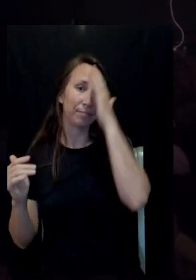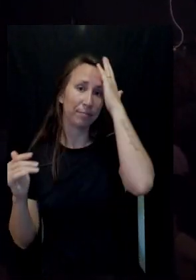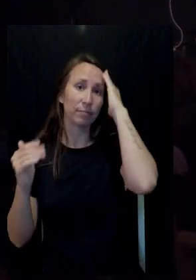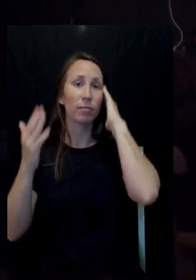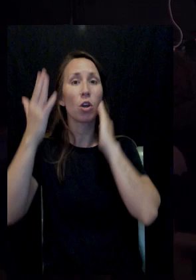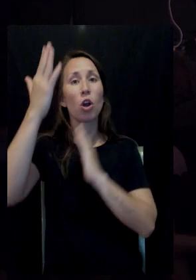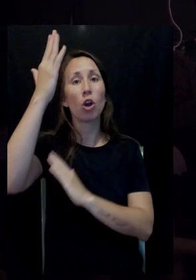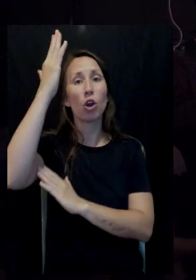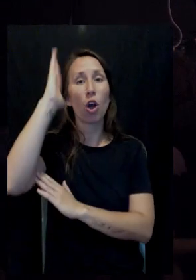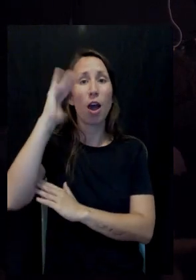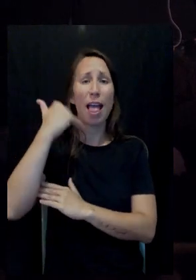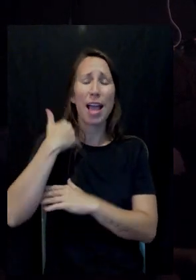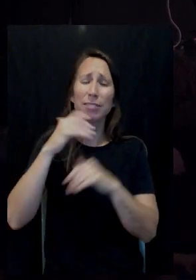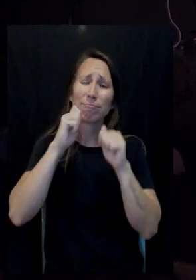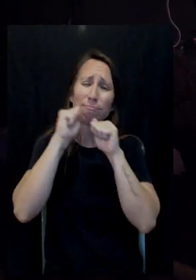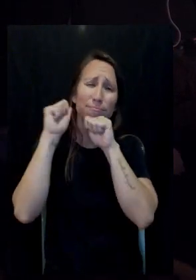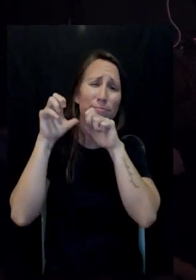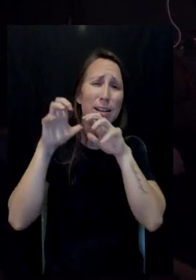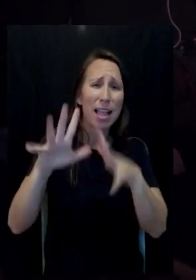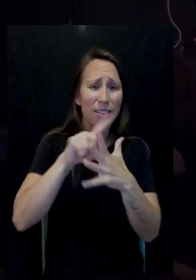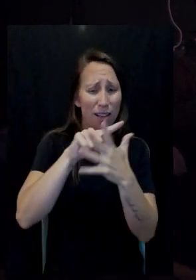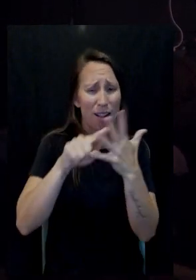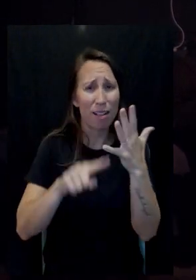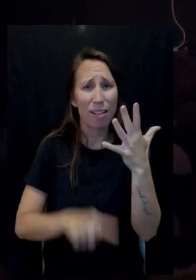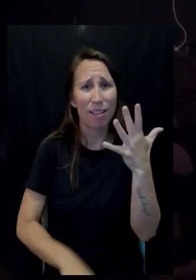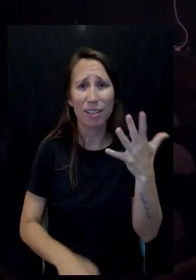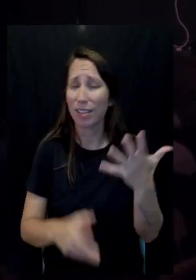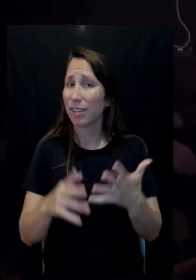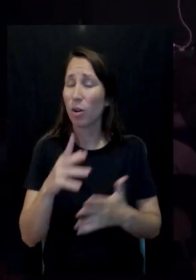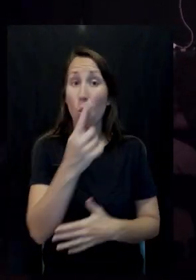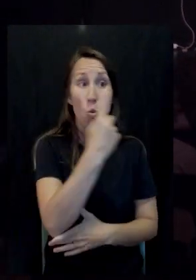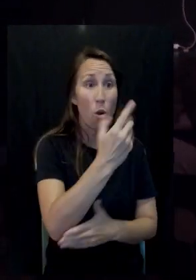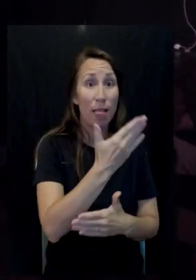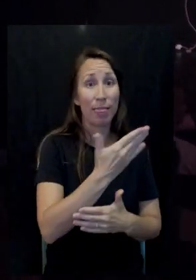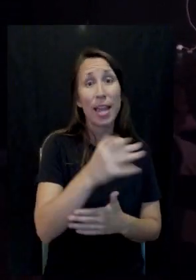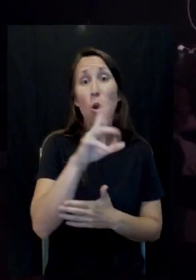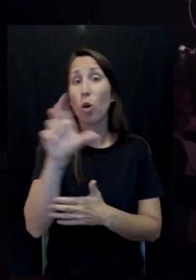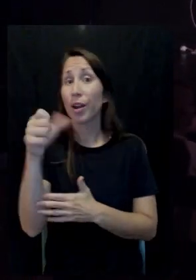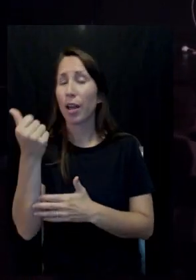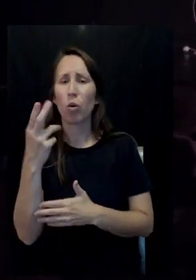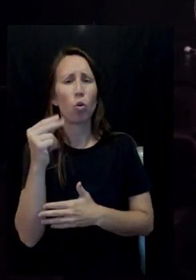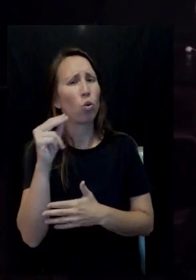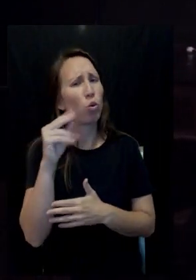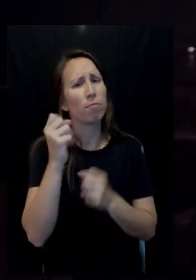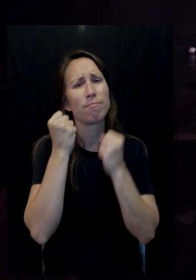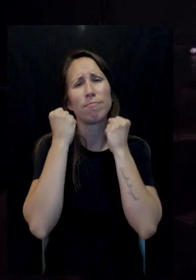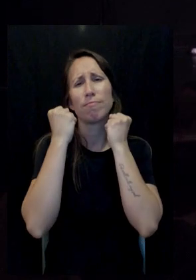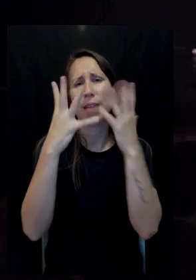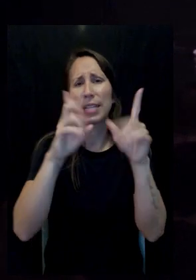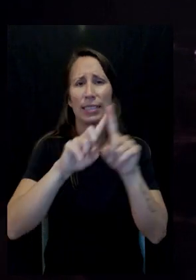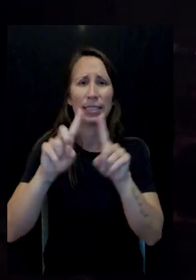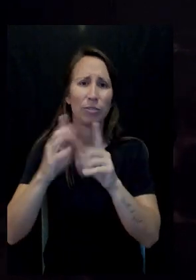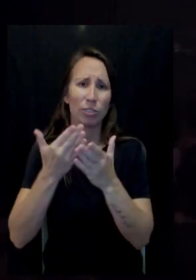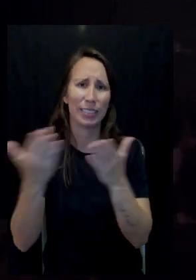God has multi-dimensional blessing for you, and it's not just one thing or another. It's so many different things.